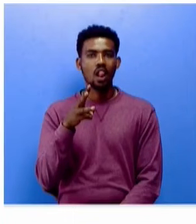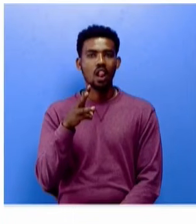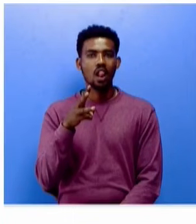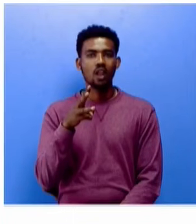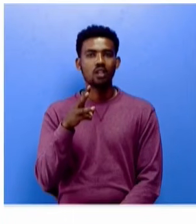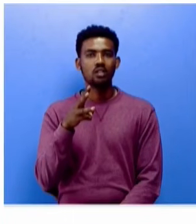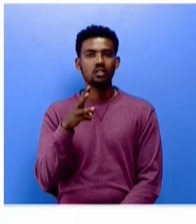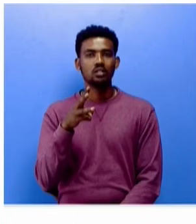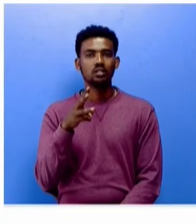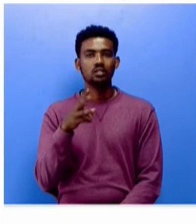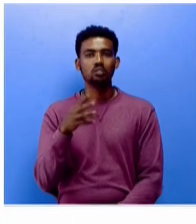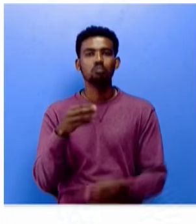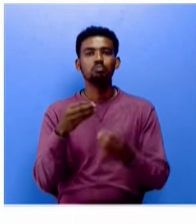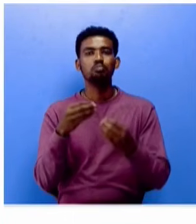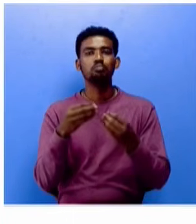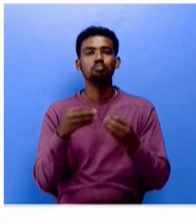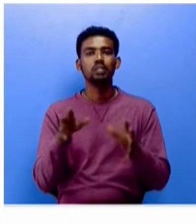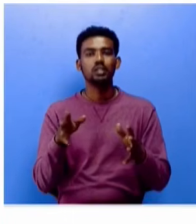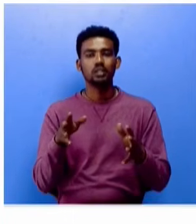miss